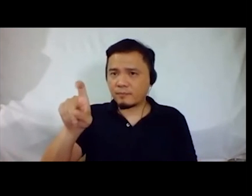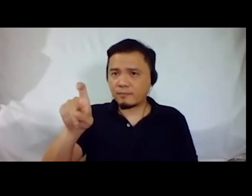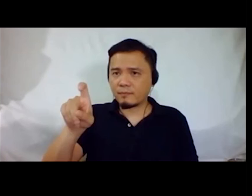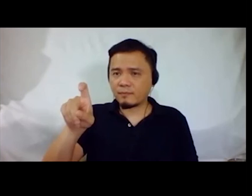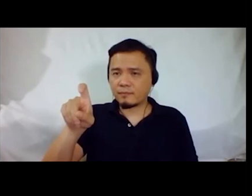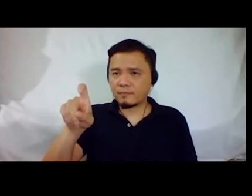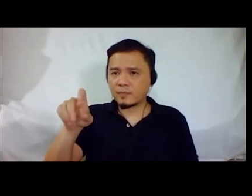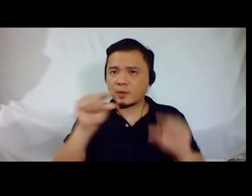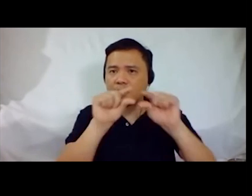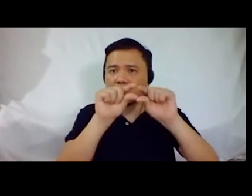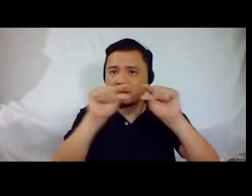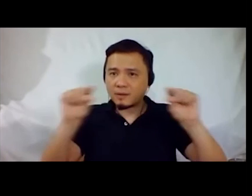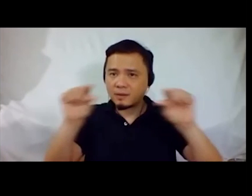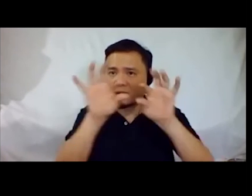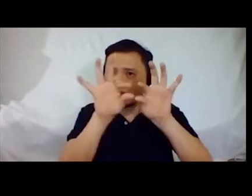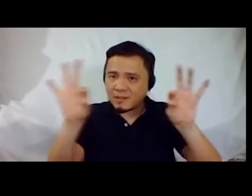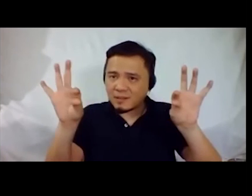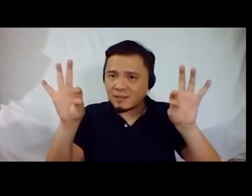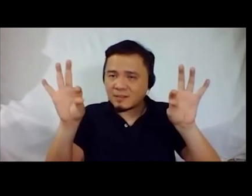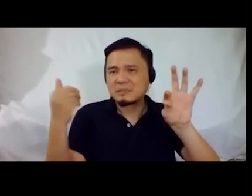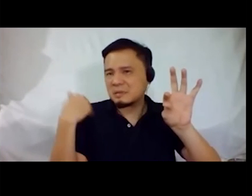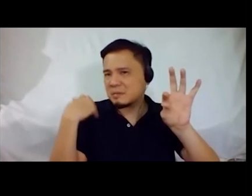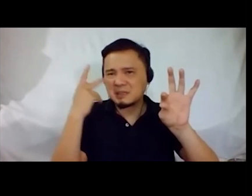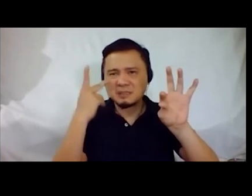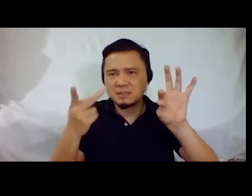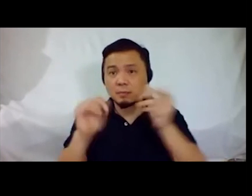this one and this one? We don't really have that.